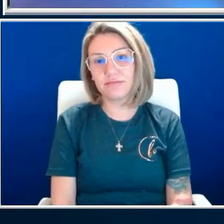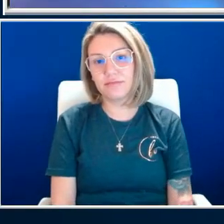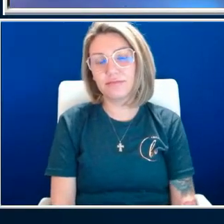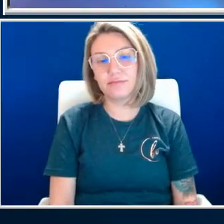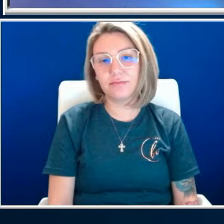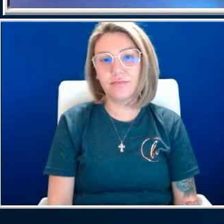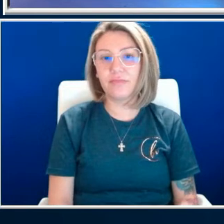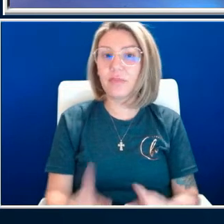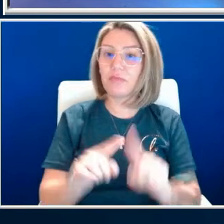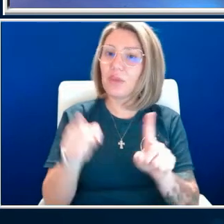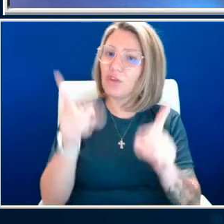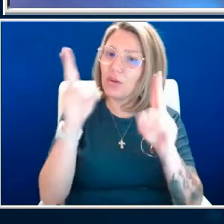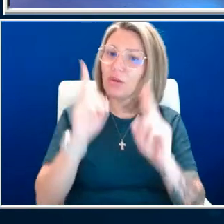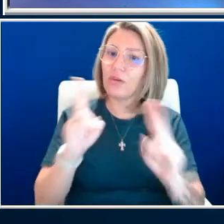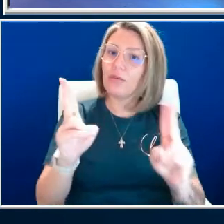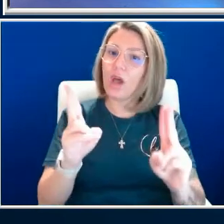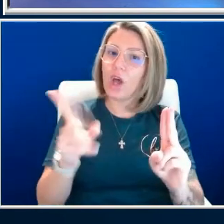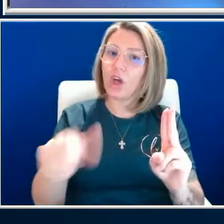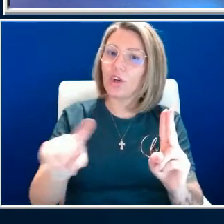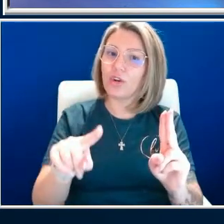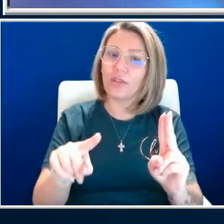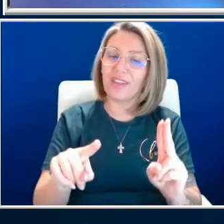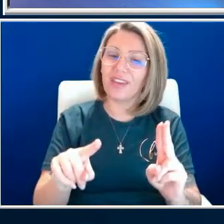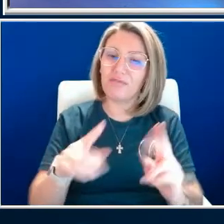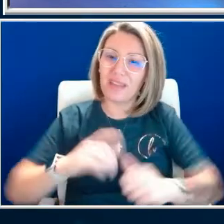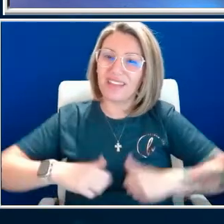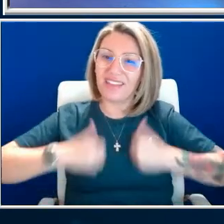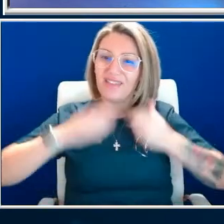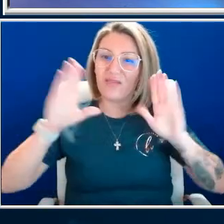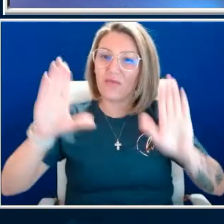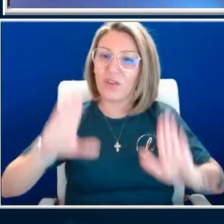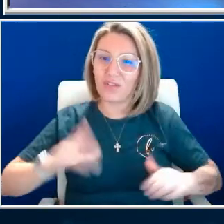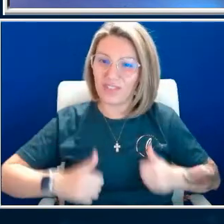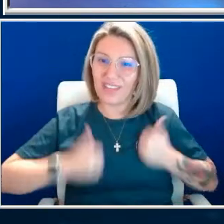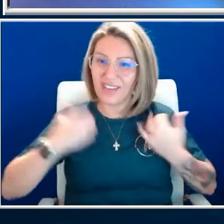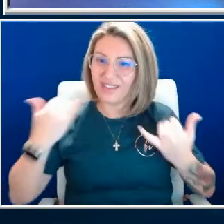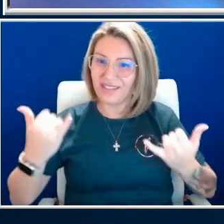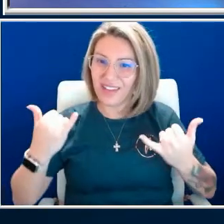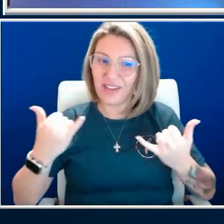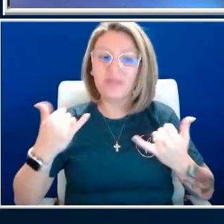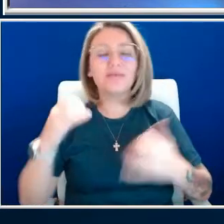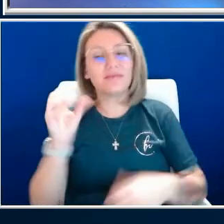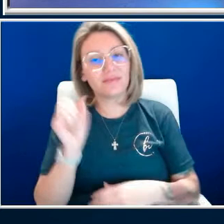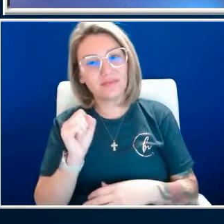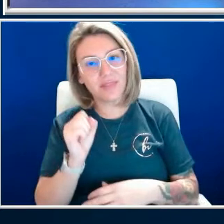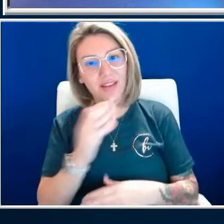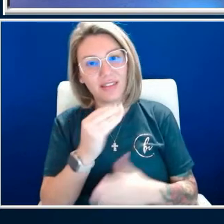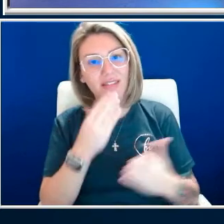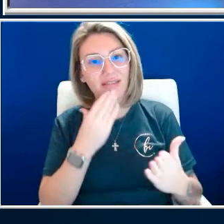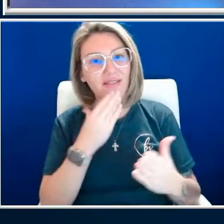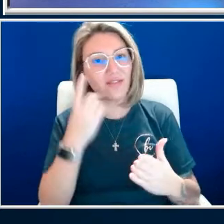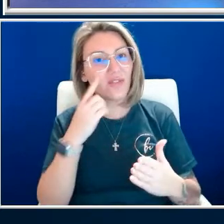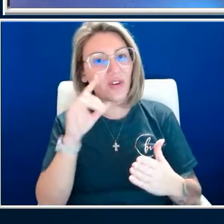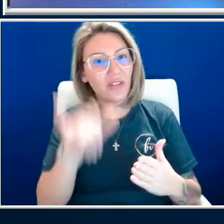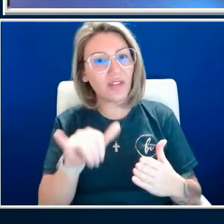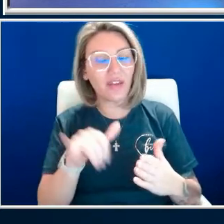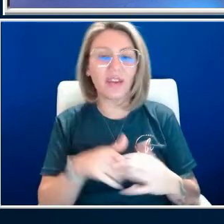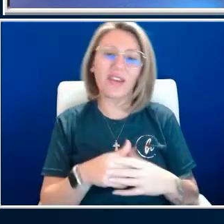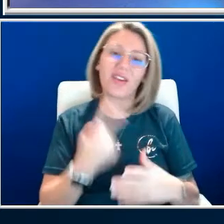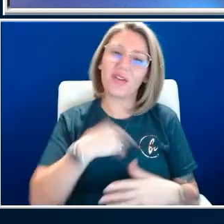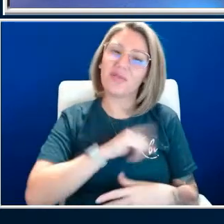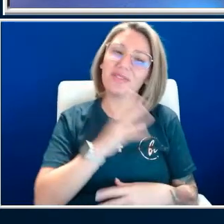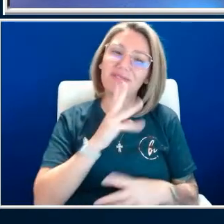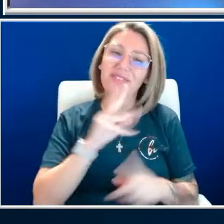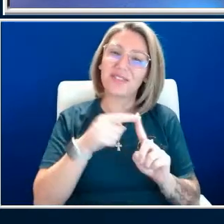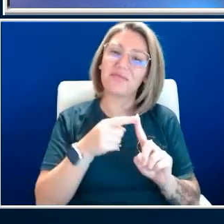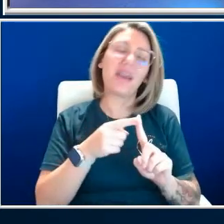you honor them by living a great life now. Yeah. And we thank you for that. We always talk about them being a good steward of the heart, right? Yeah. You